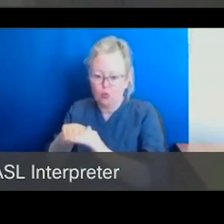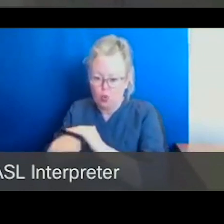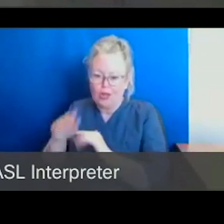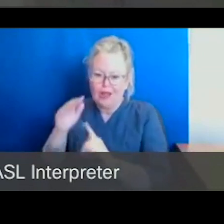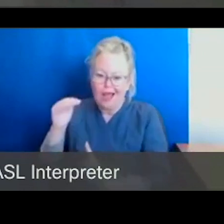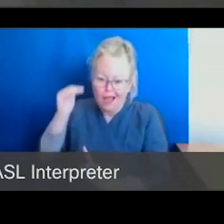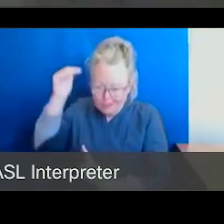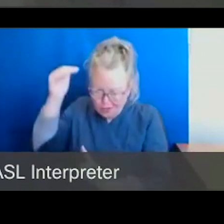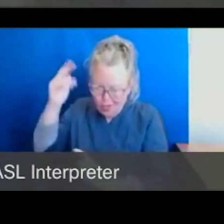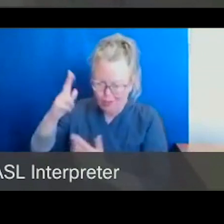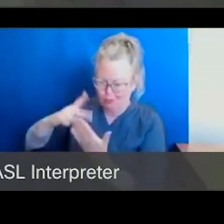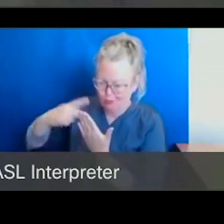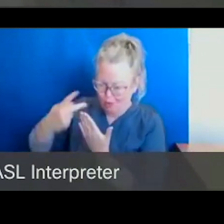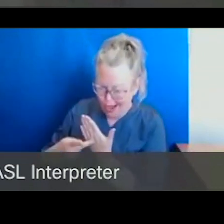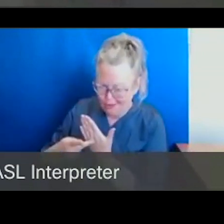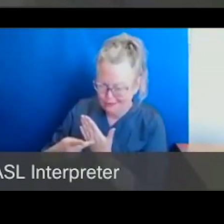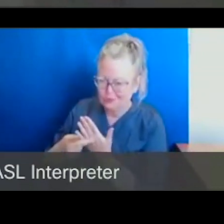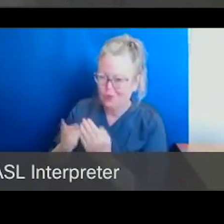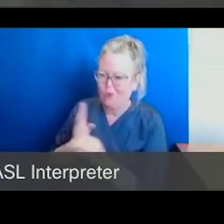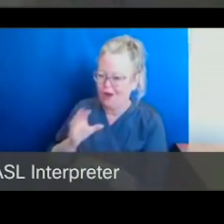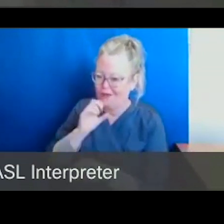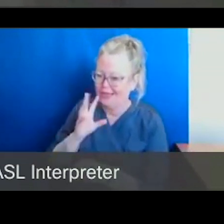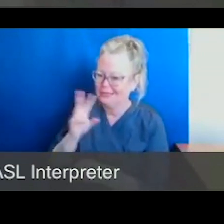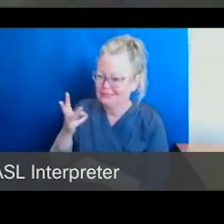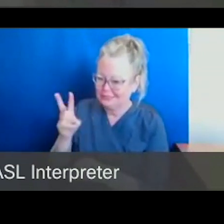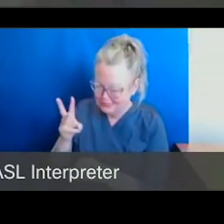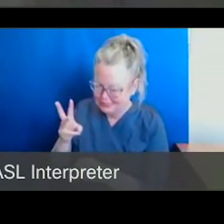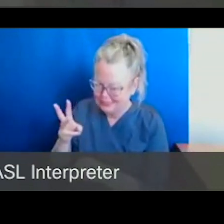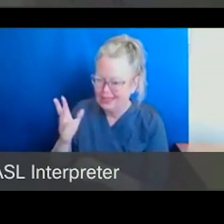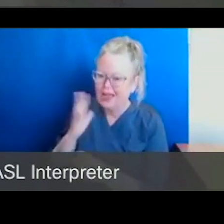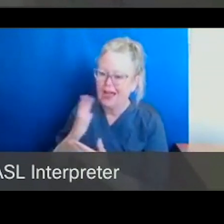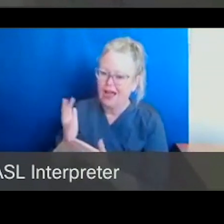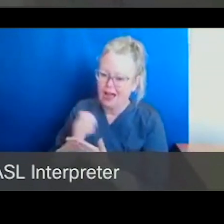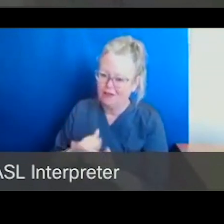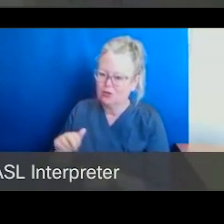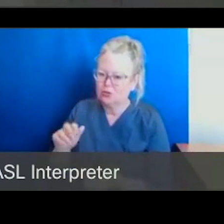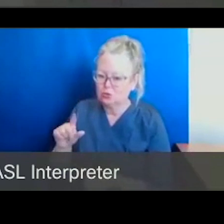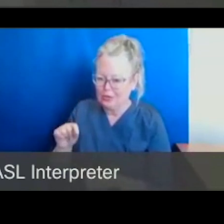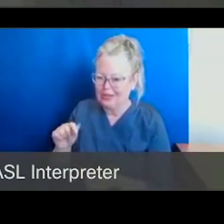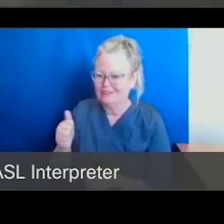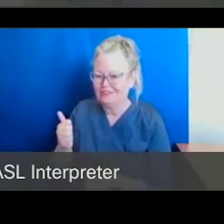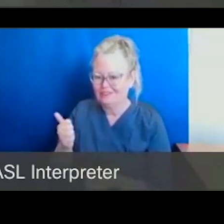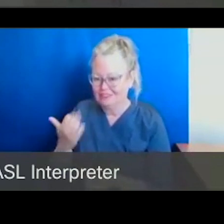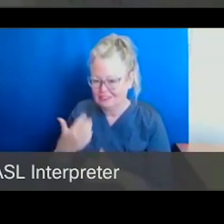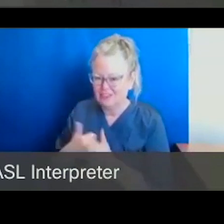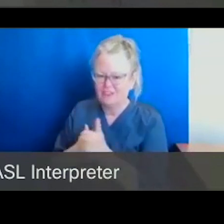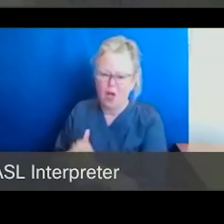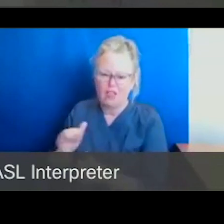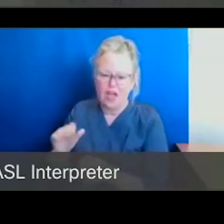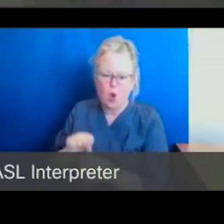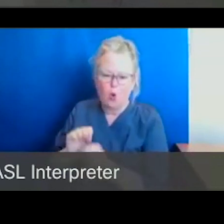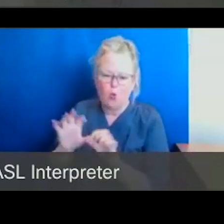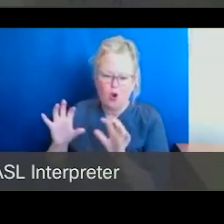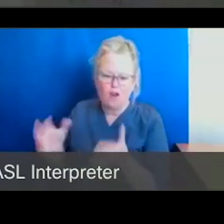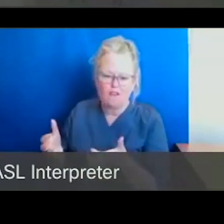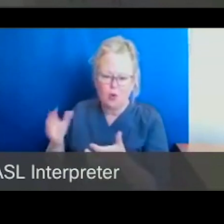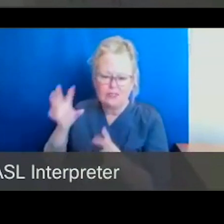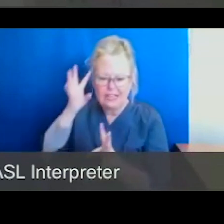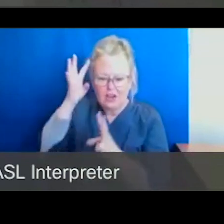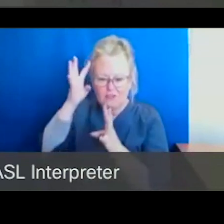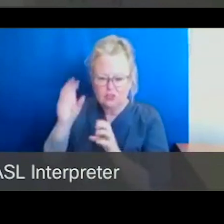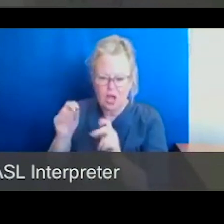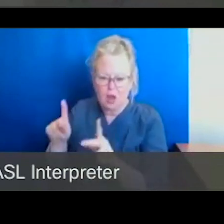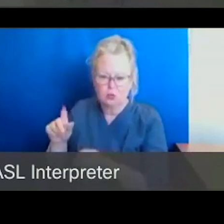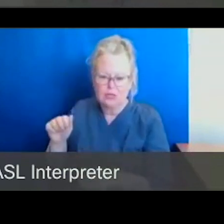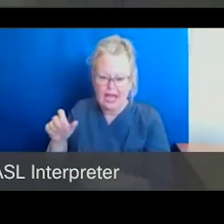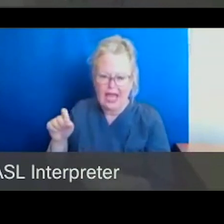adult education as it's defined in Title II of the 2015 Workforce Innovation and Opportunities Act.